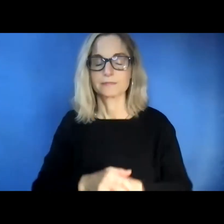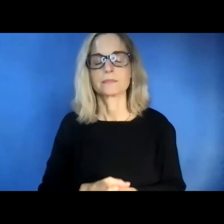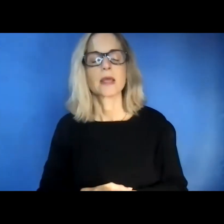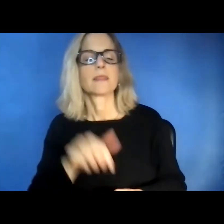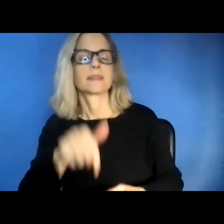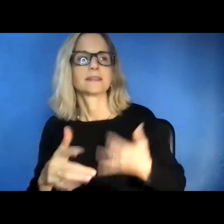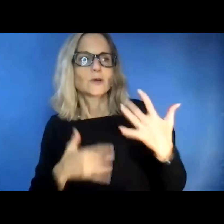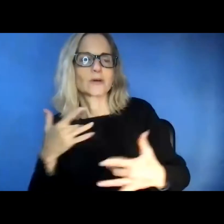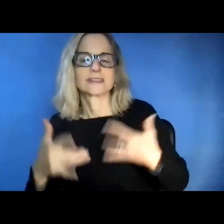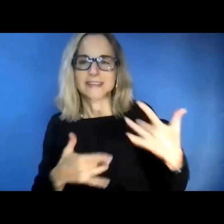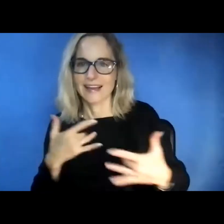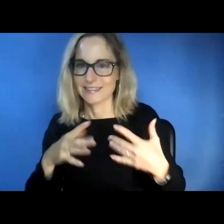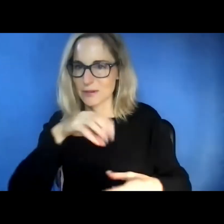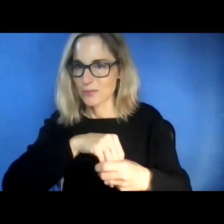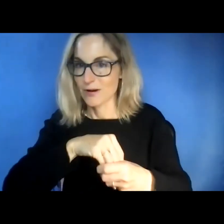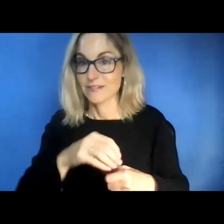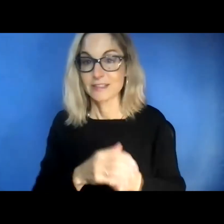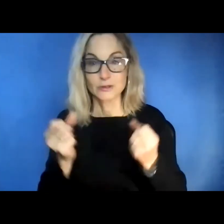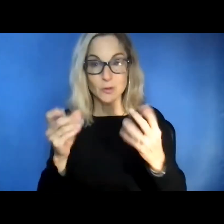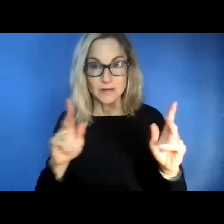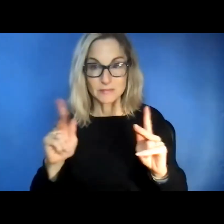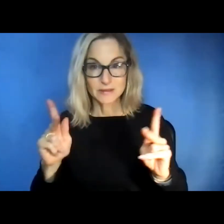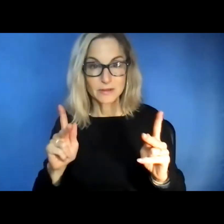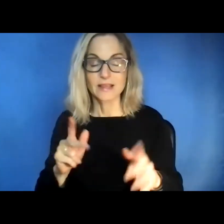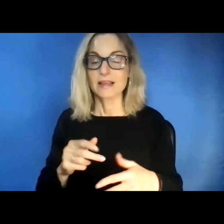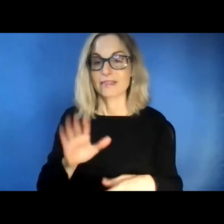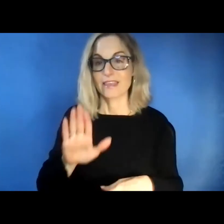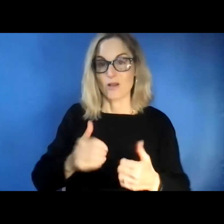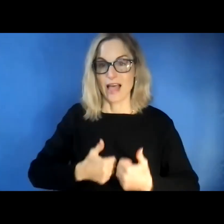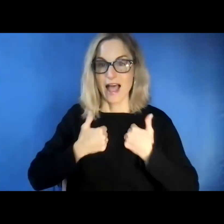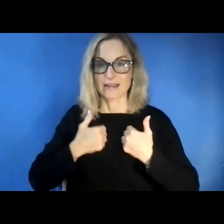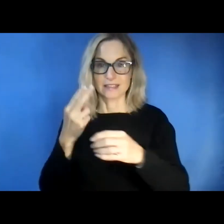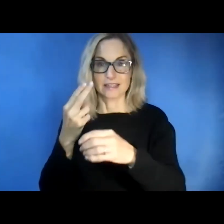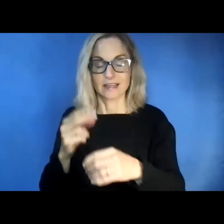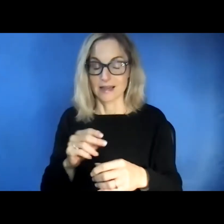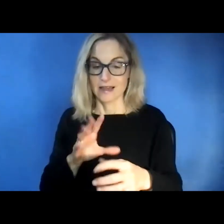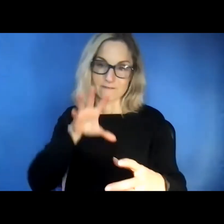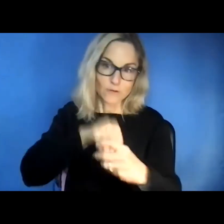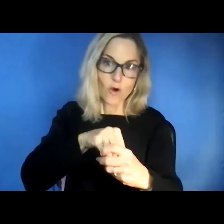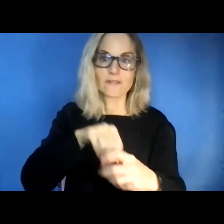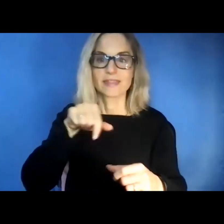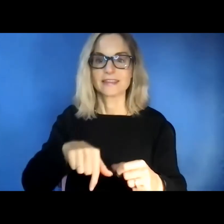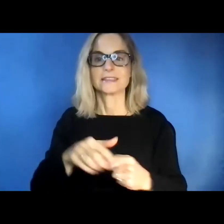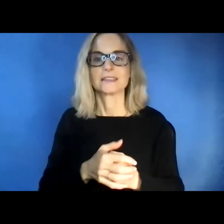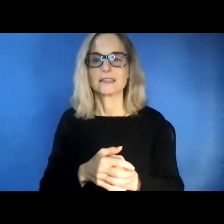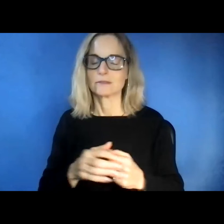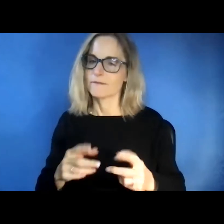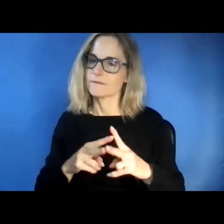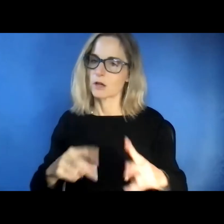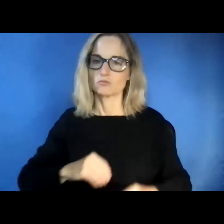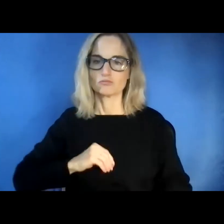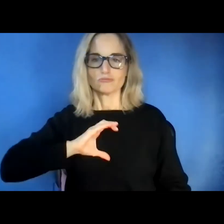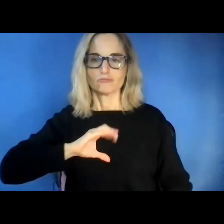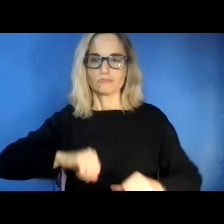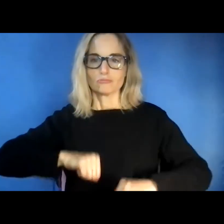people have invested so much of their lives into making this successful. It is a very prideful thing. This is a great thing for the city